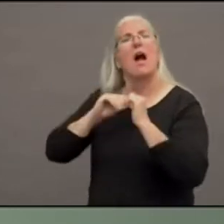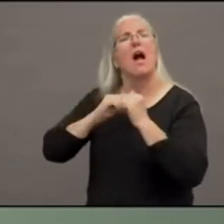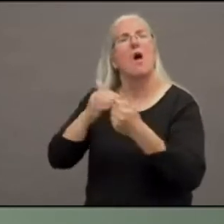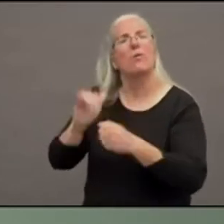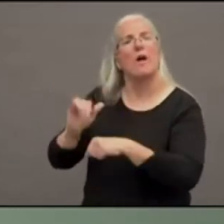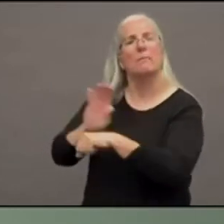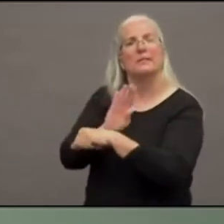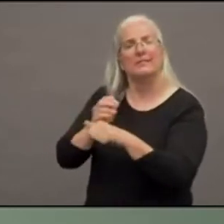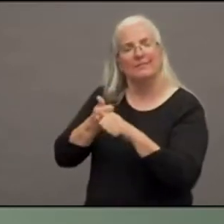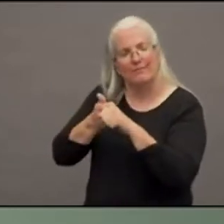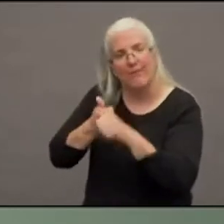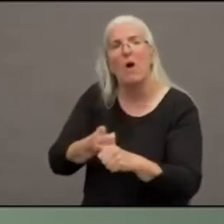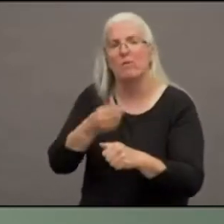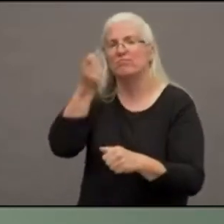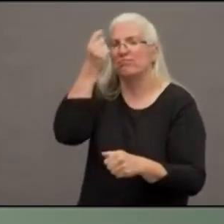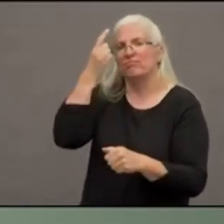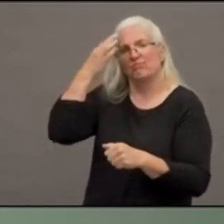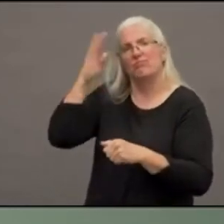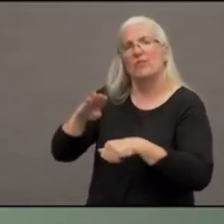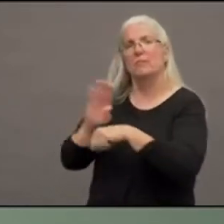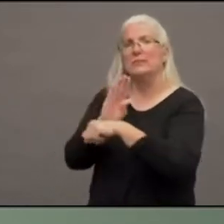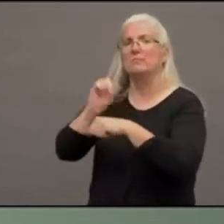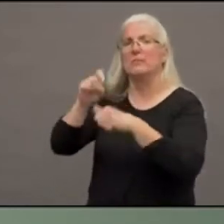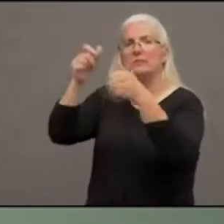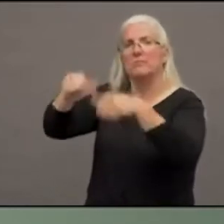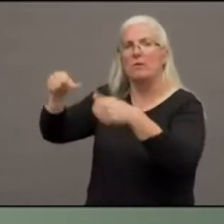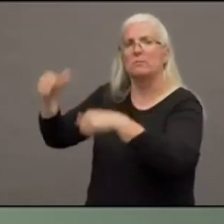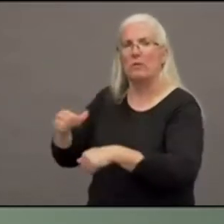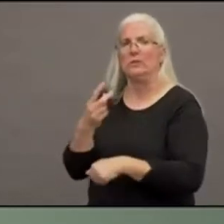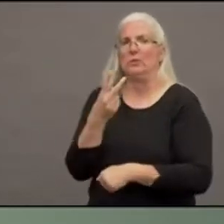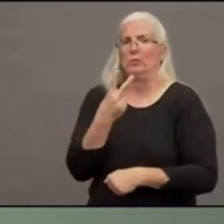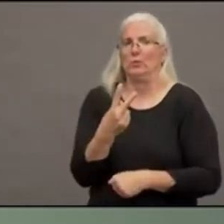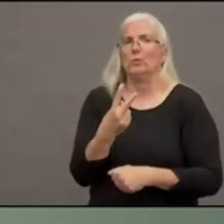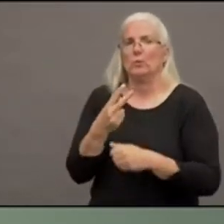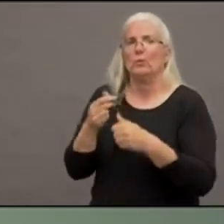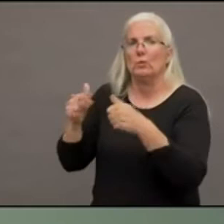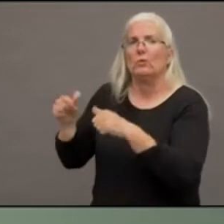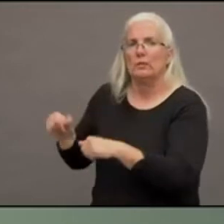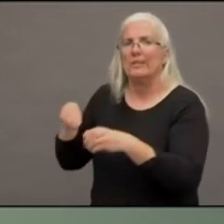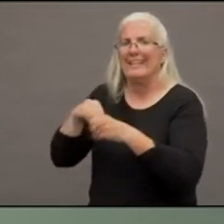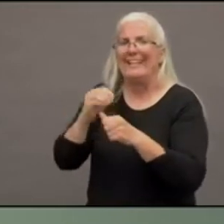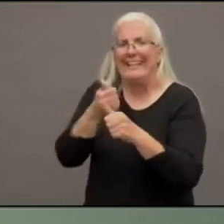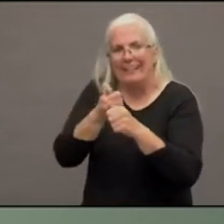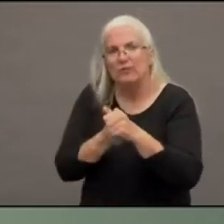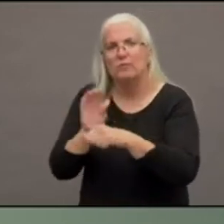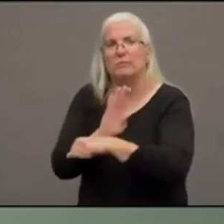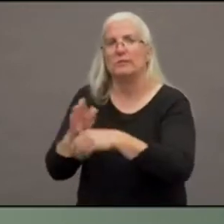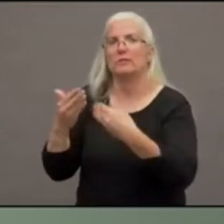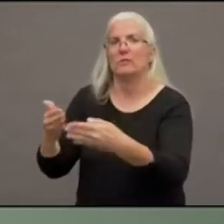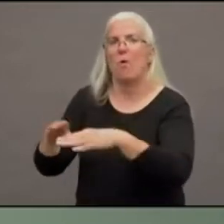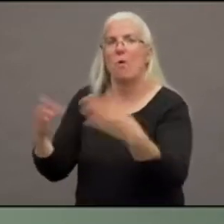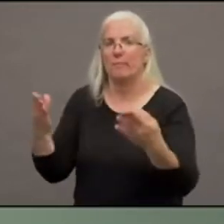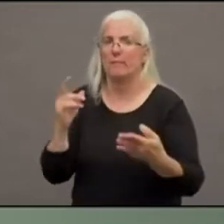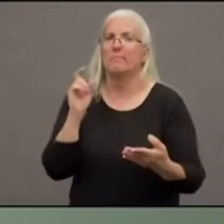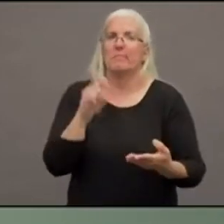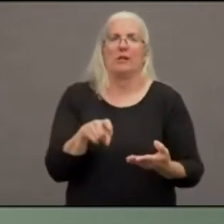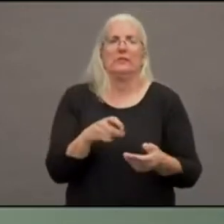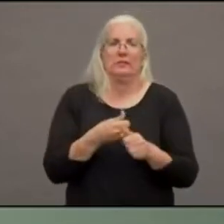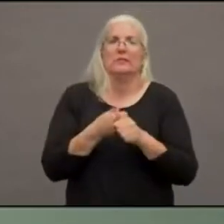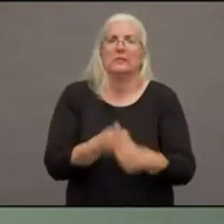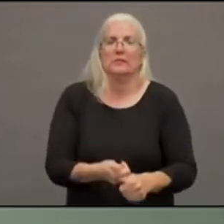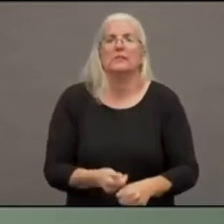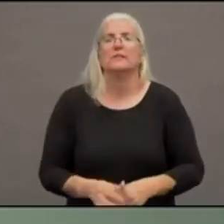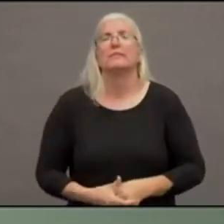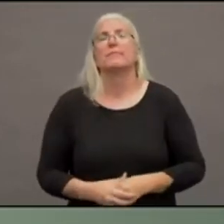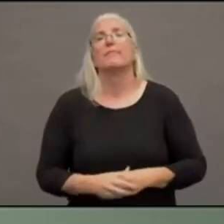have the summary sheet that's also needs to be posted as well. Well, the protocols themselves have been updated.